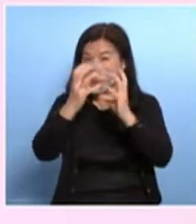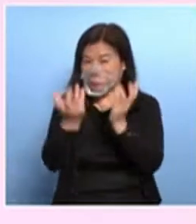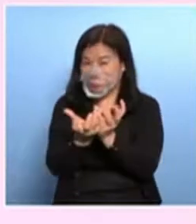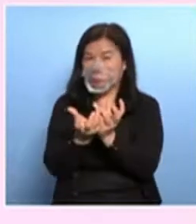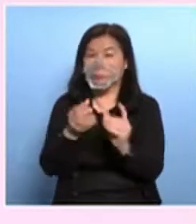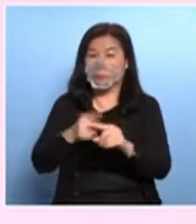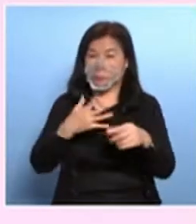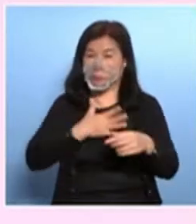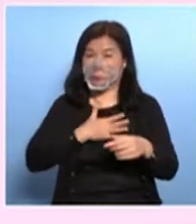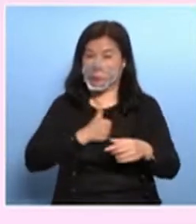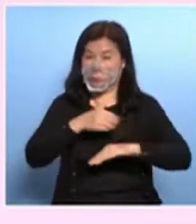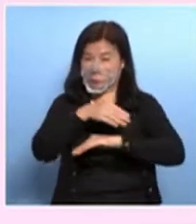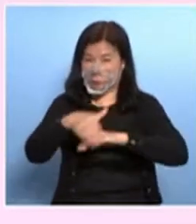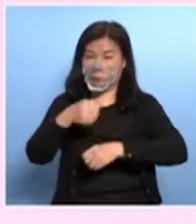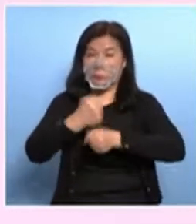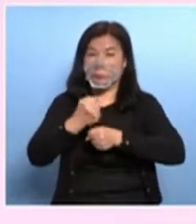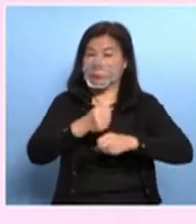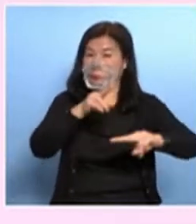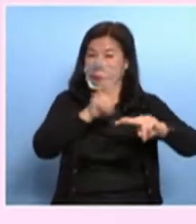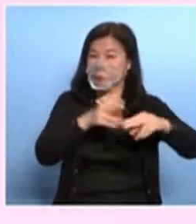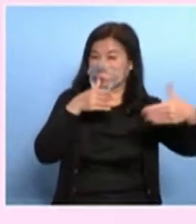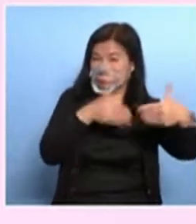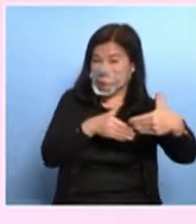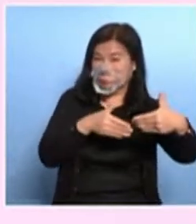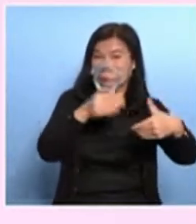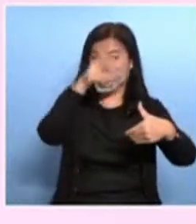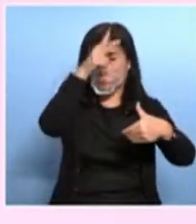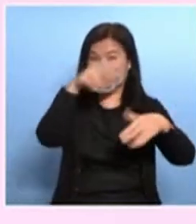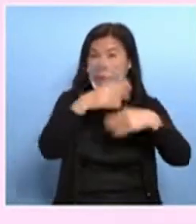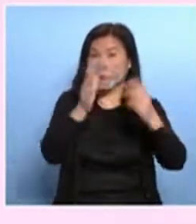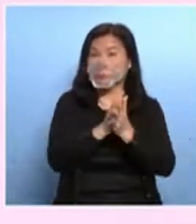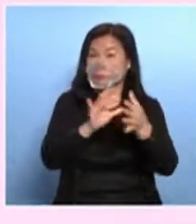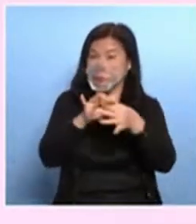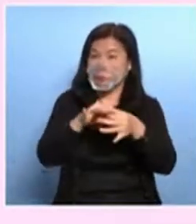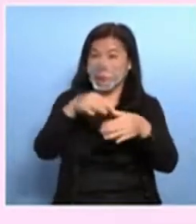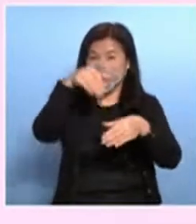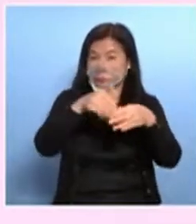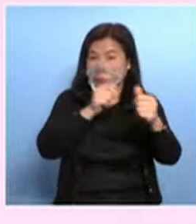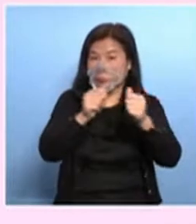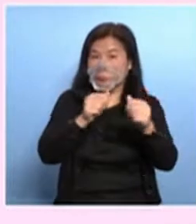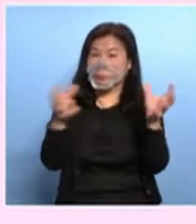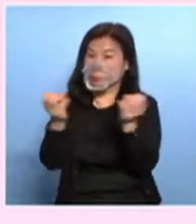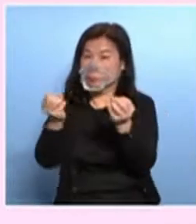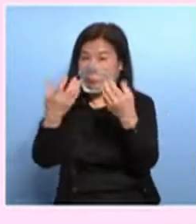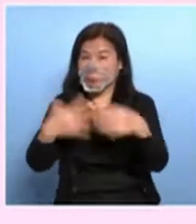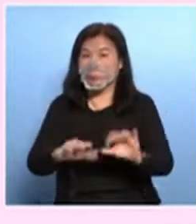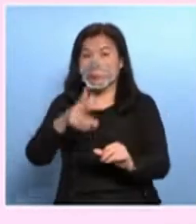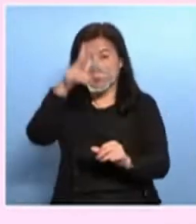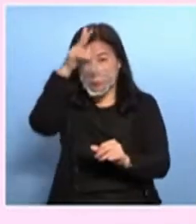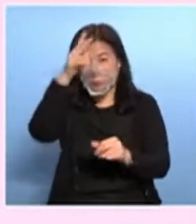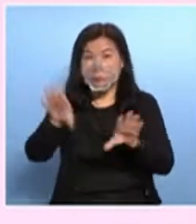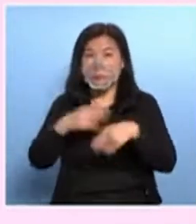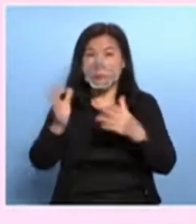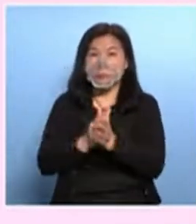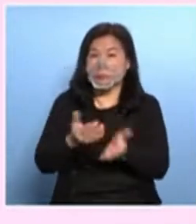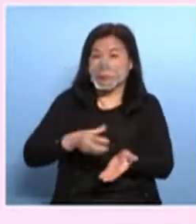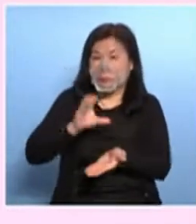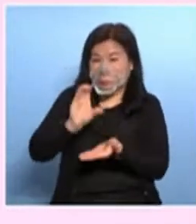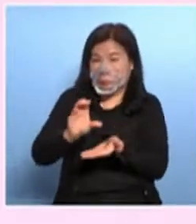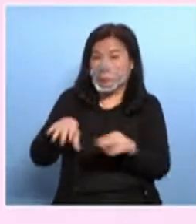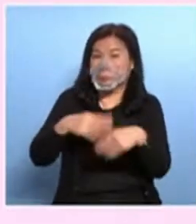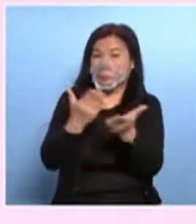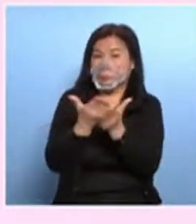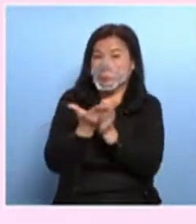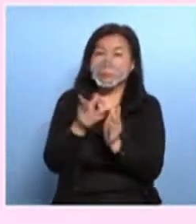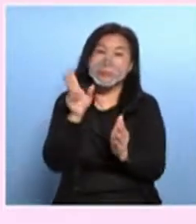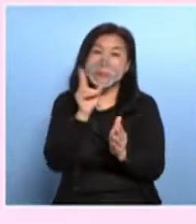The working group will start making preparation in this regard and will discuss with the regulatory authorities and relevant organizations in the